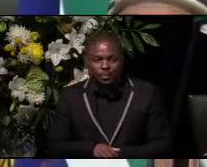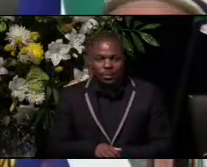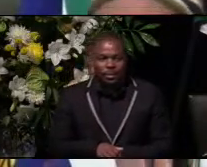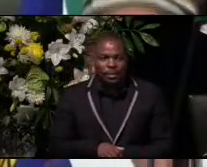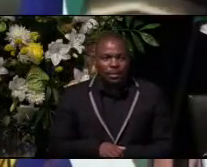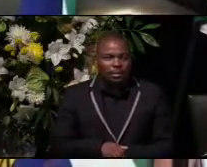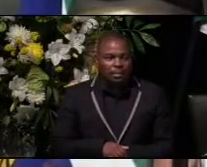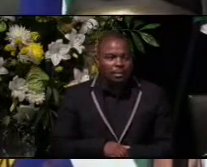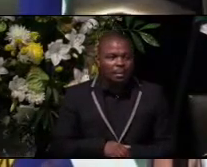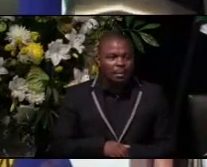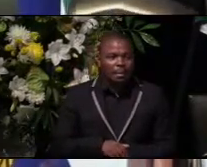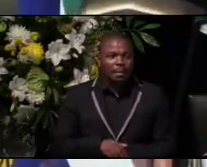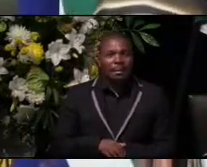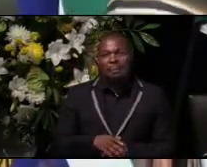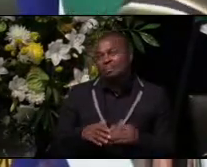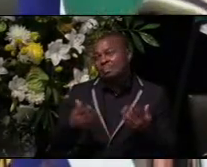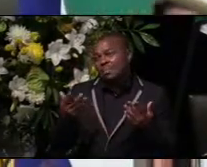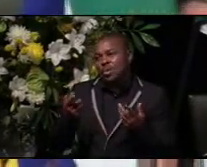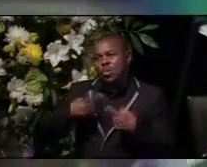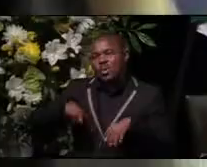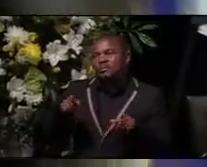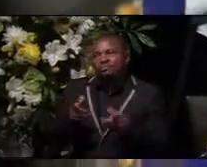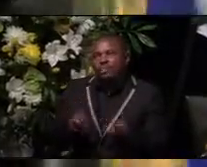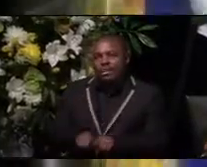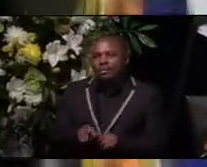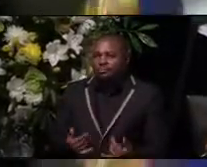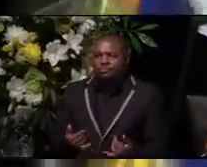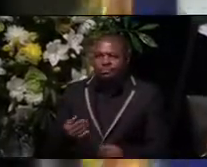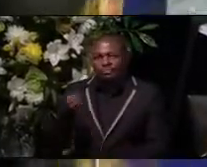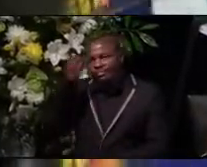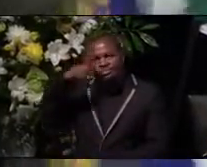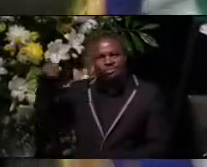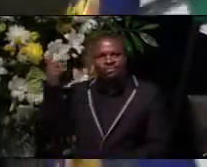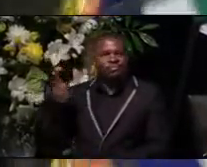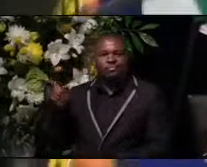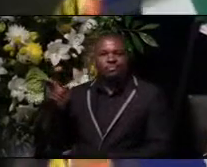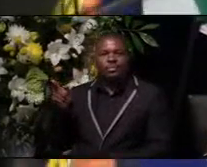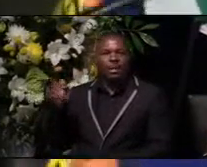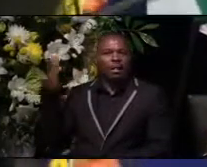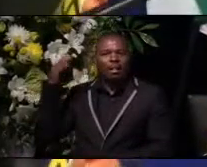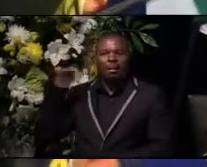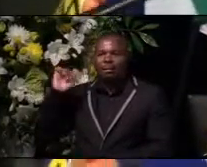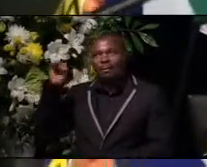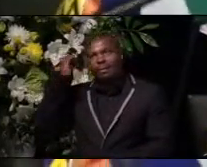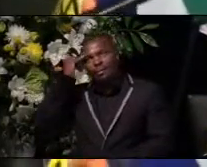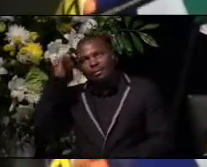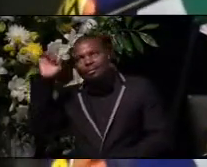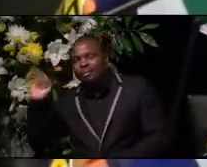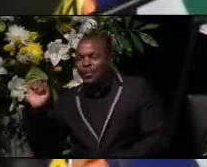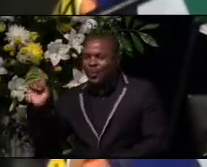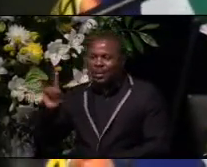who have more or less forgotten them who have more or less forgotten what they stood for